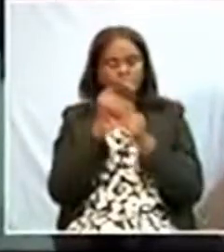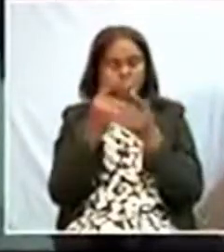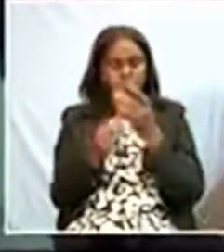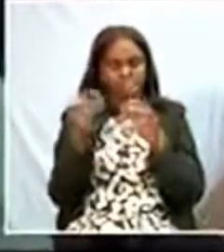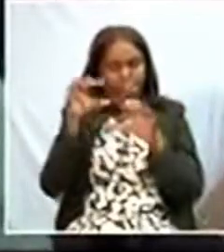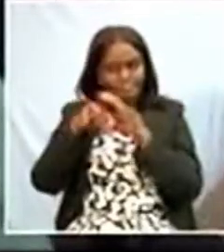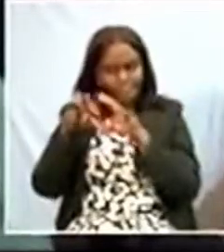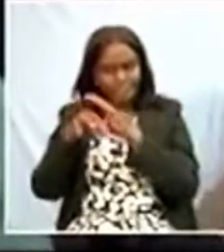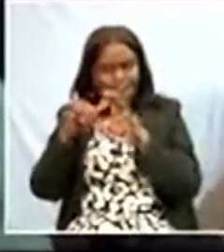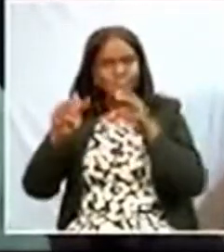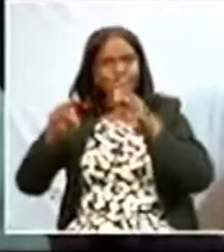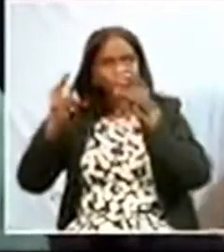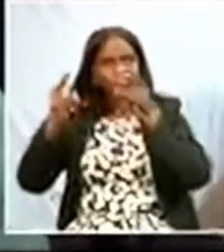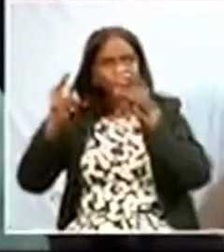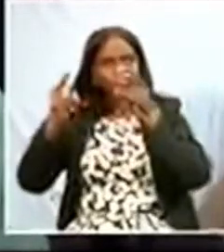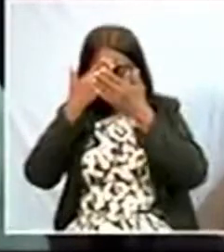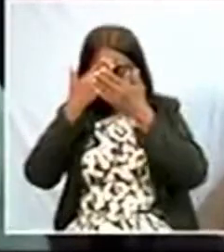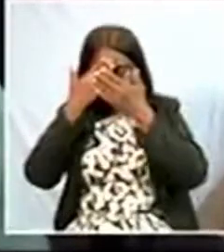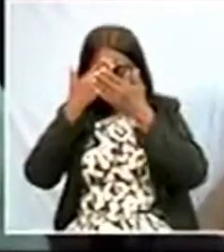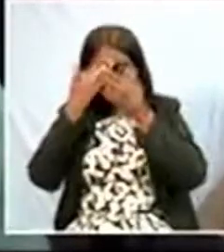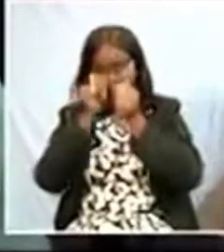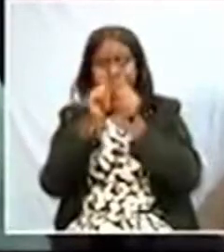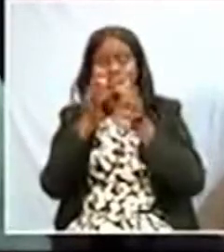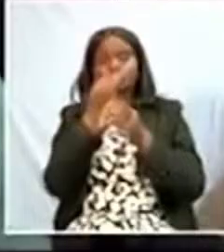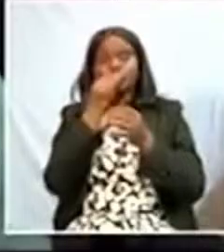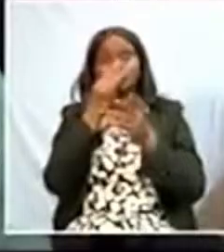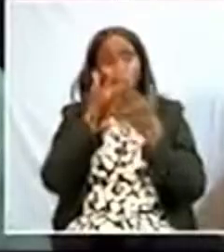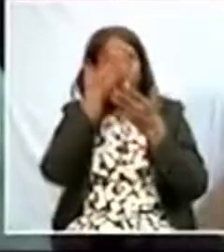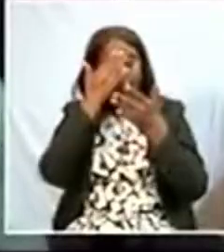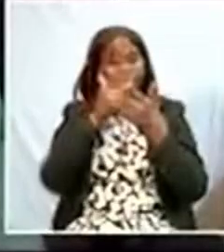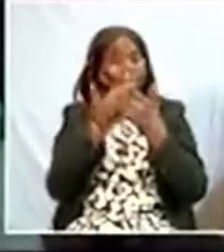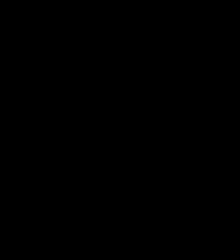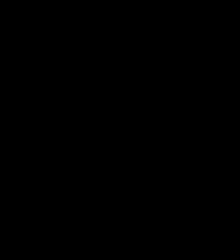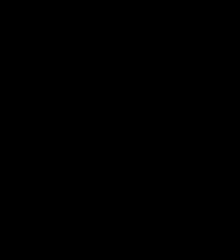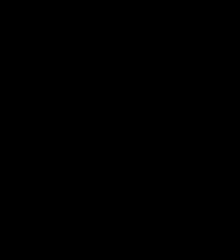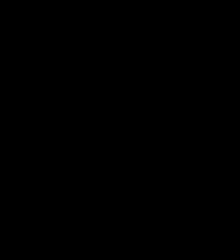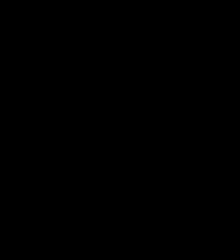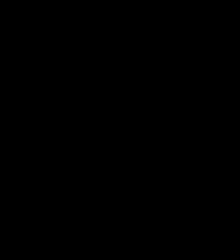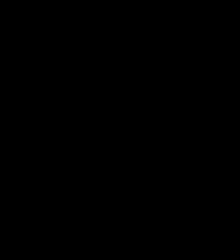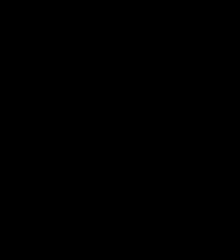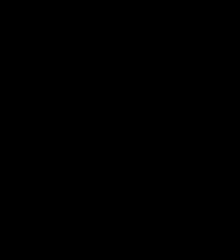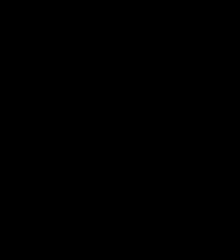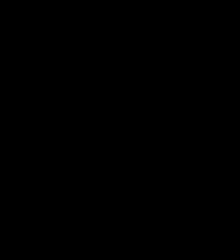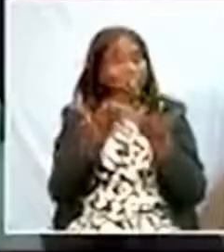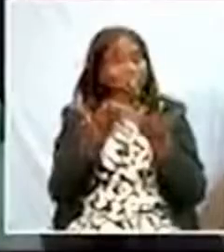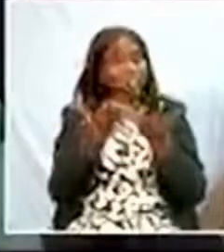them in higher learning institutions without food. How are they going to learn? So, team,